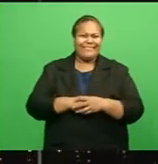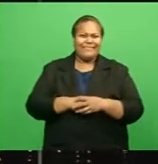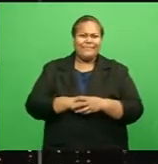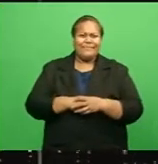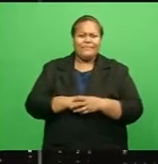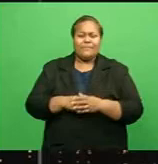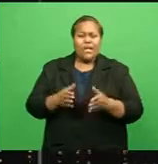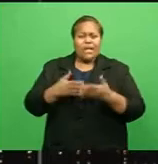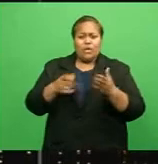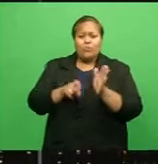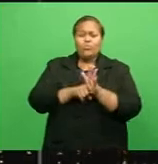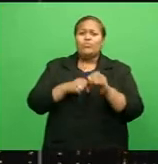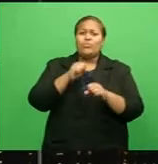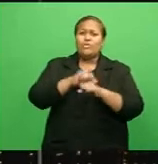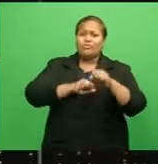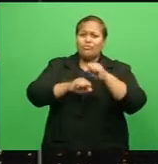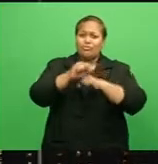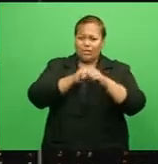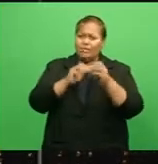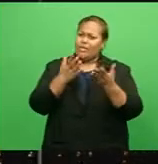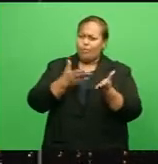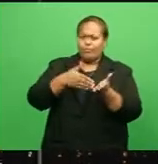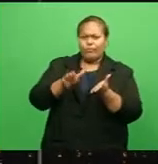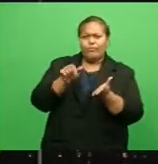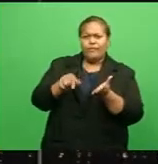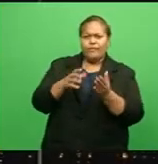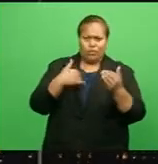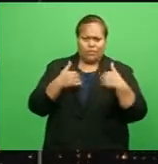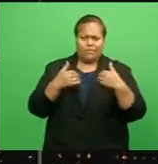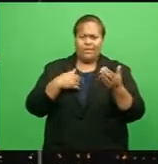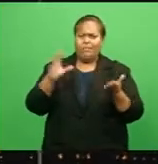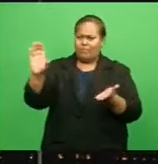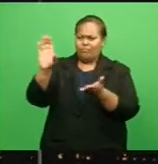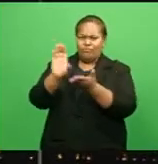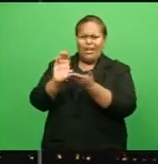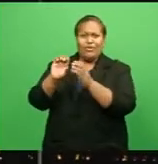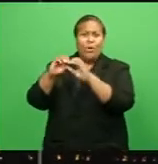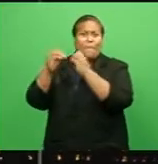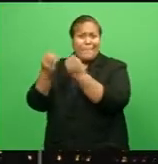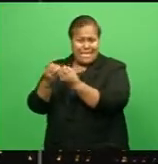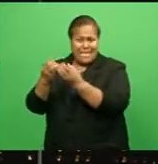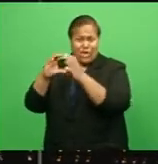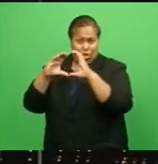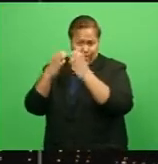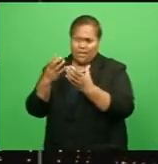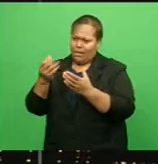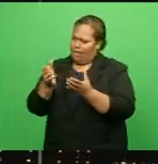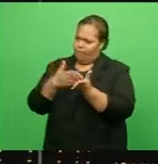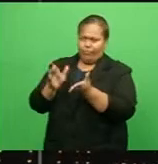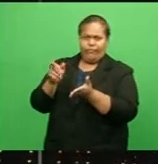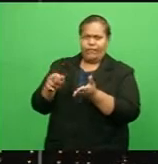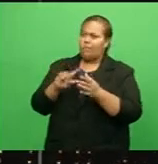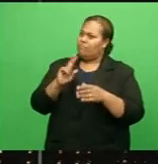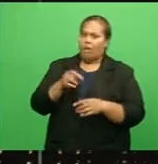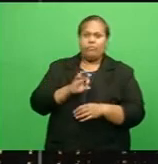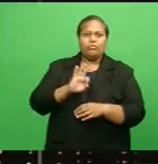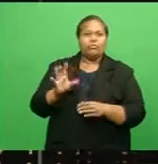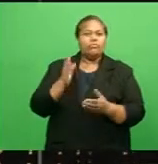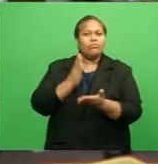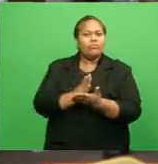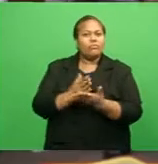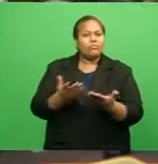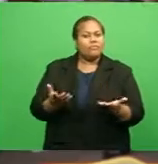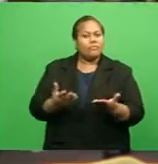been endorsed by the University Grants Committee, but it has since been learned this may not be true. Edwin Nund